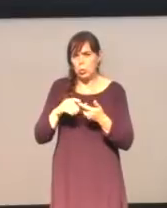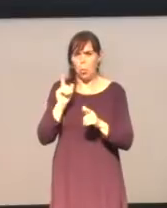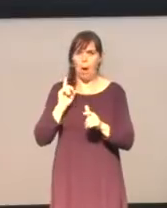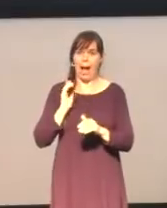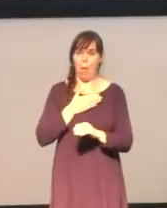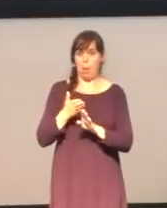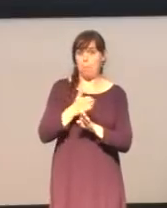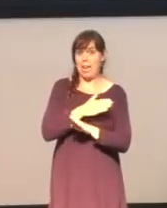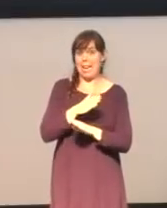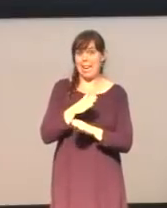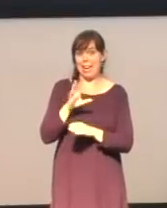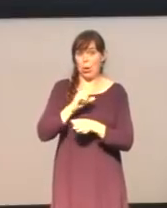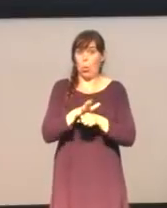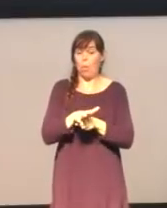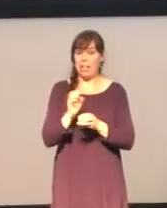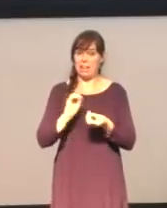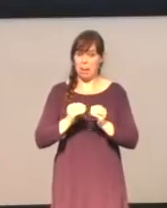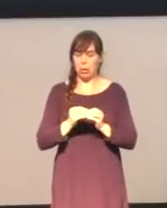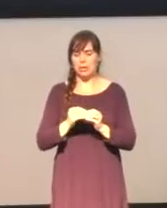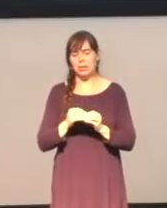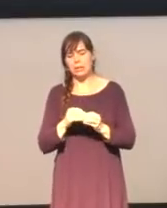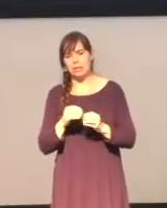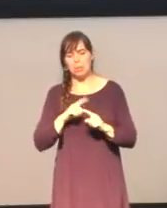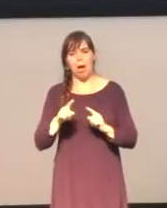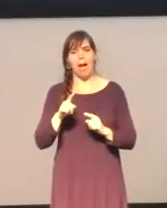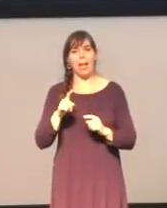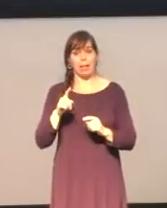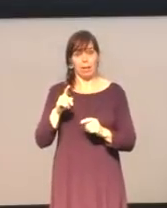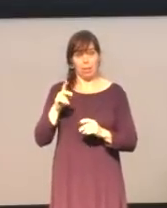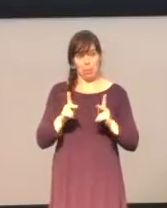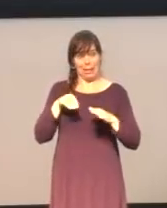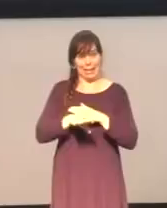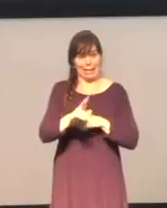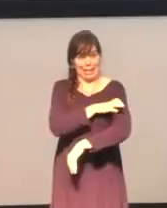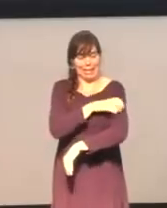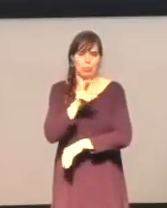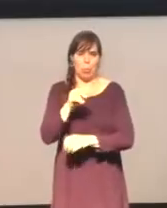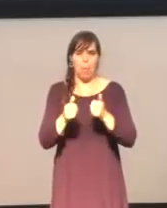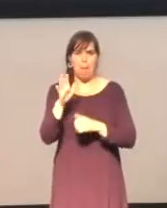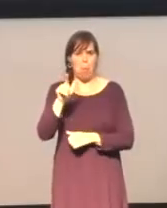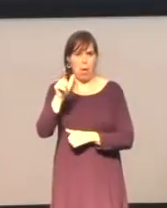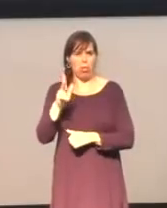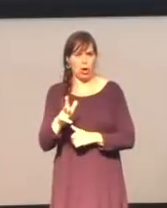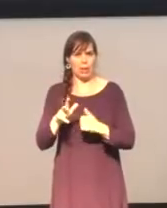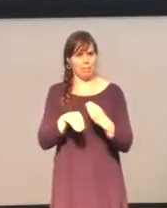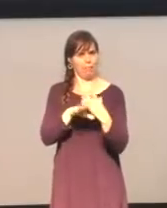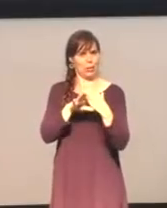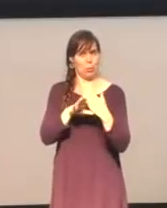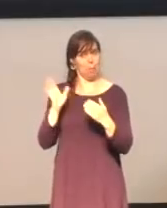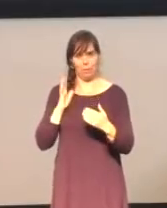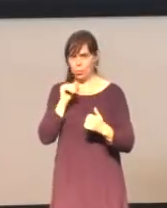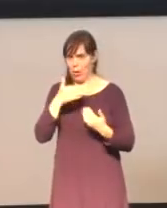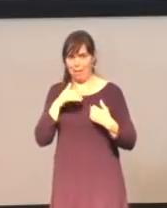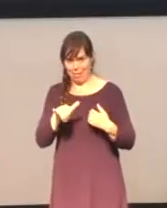average, though about a third of those are virtual, which we didn't have previously going forward. But